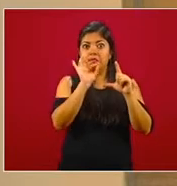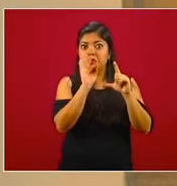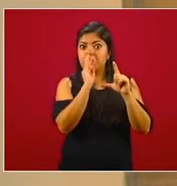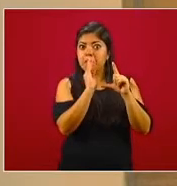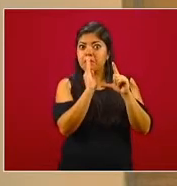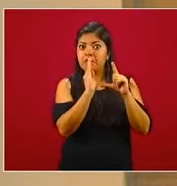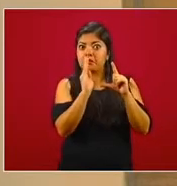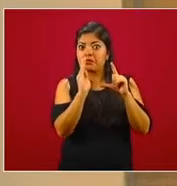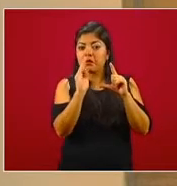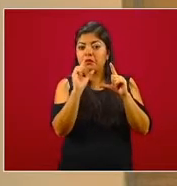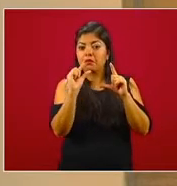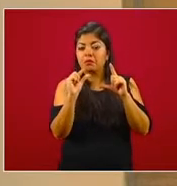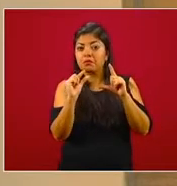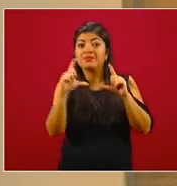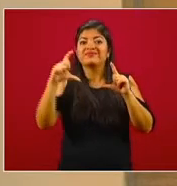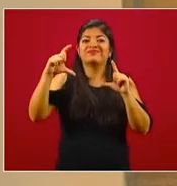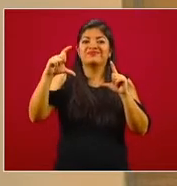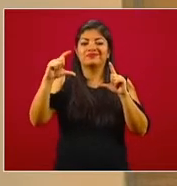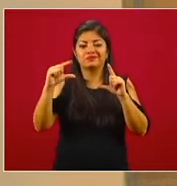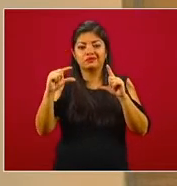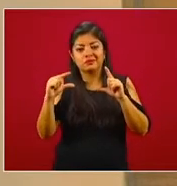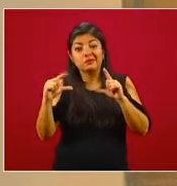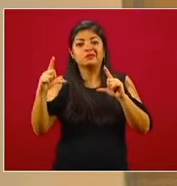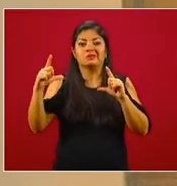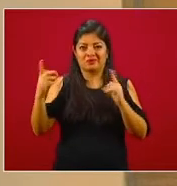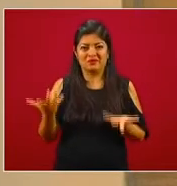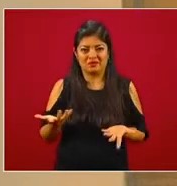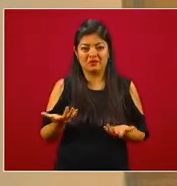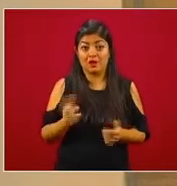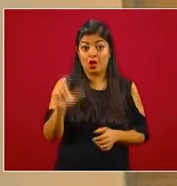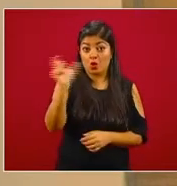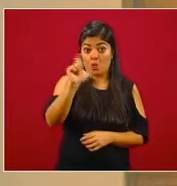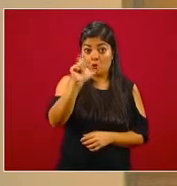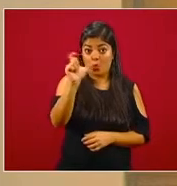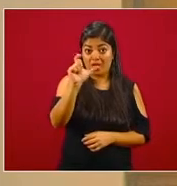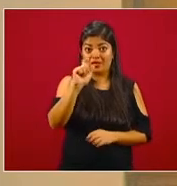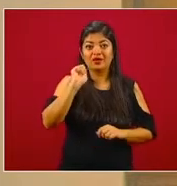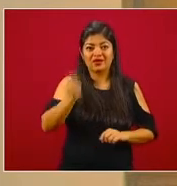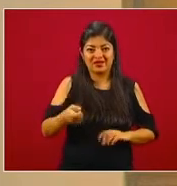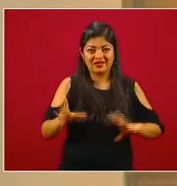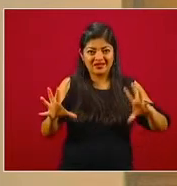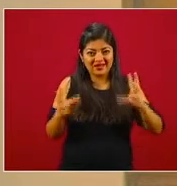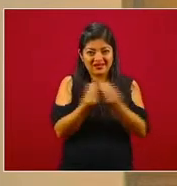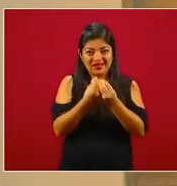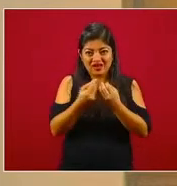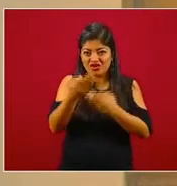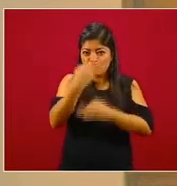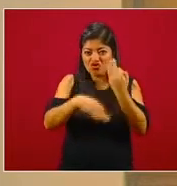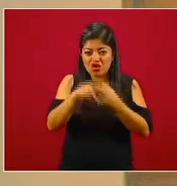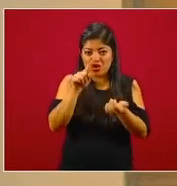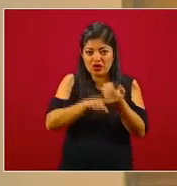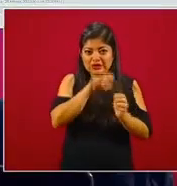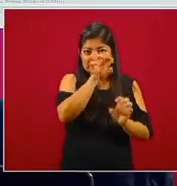day corridos before, de una even though reducción. we were already Y cuando consideramos redu- el re- conjunto de las reducing this epidemias curve for six localizadas days and a que